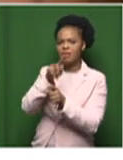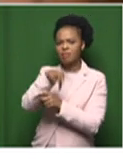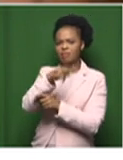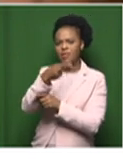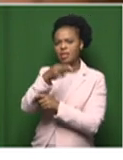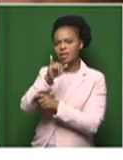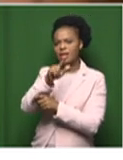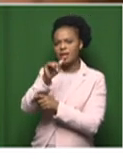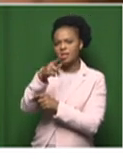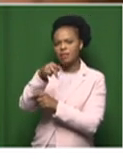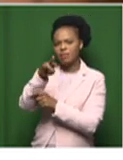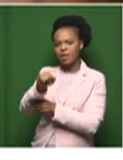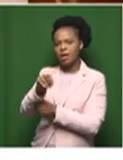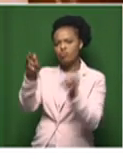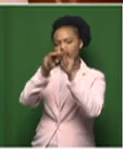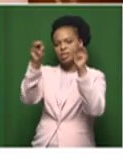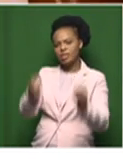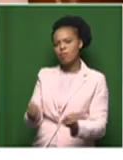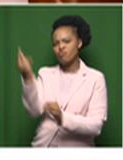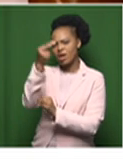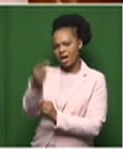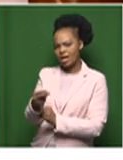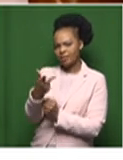Art. Tell us more about this.